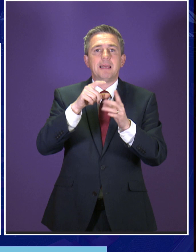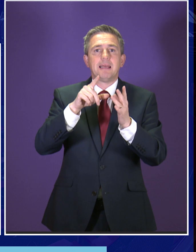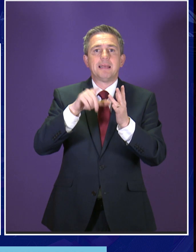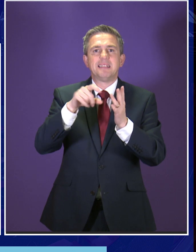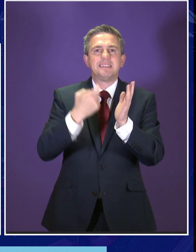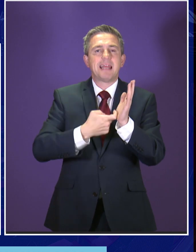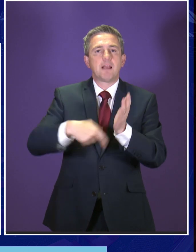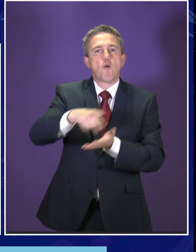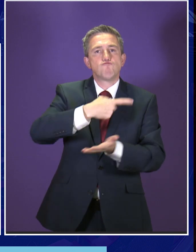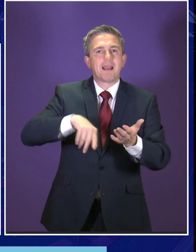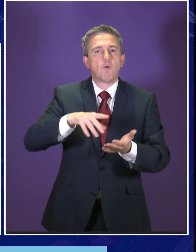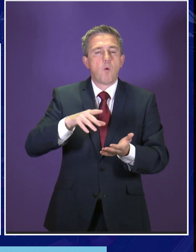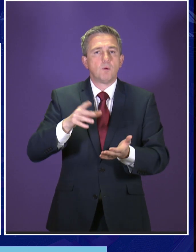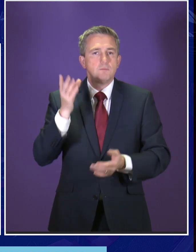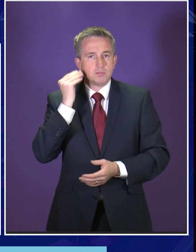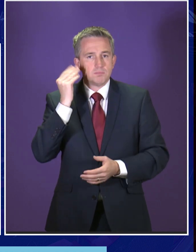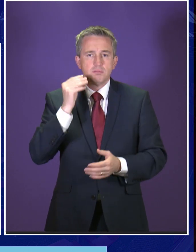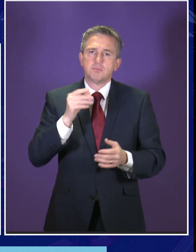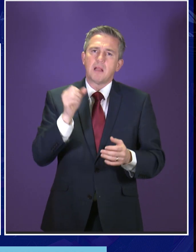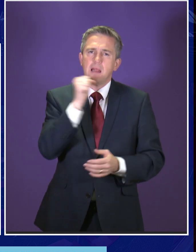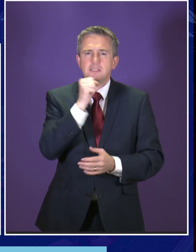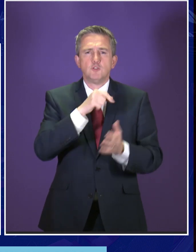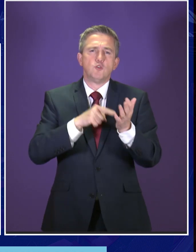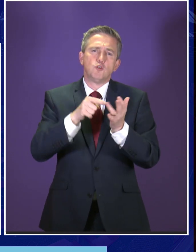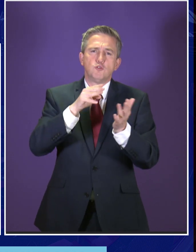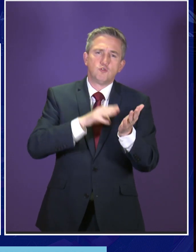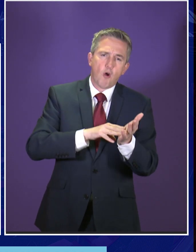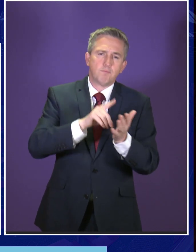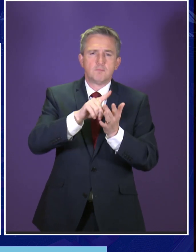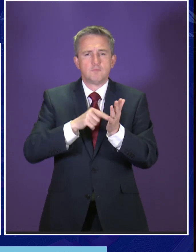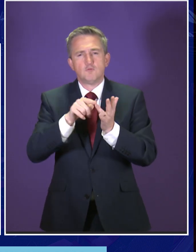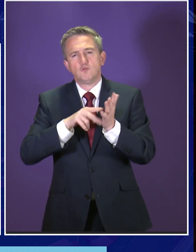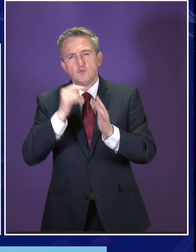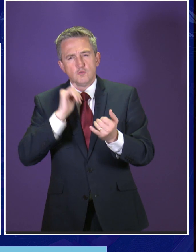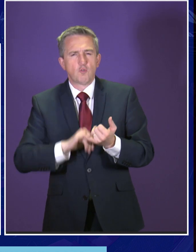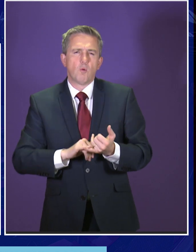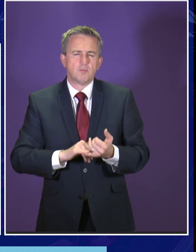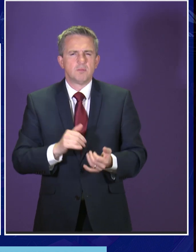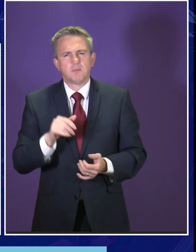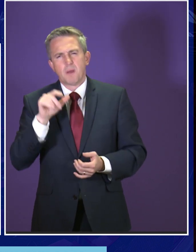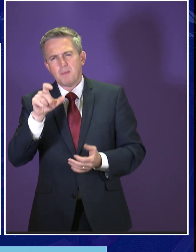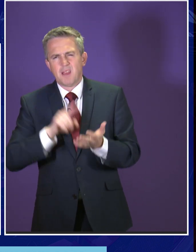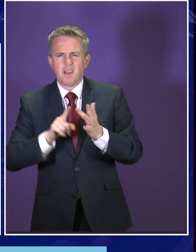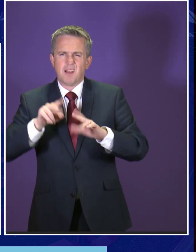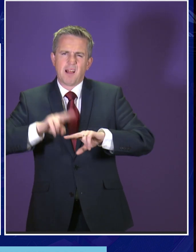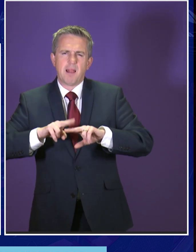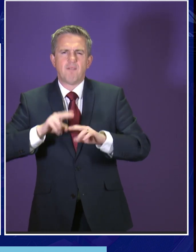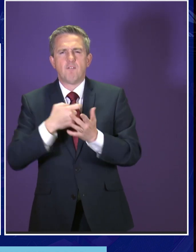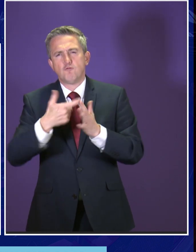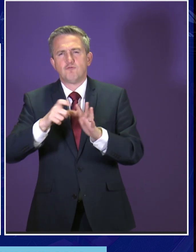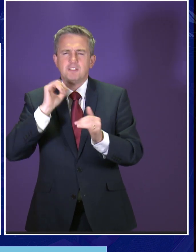that were scratched. And there were Tom Jones and Cliff Richard. I think it was Tom Jones mostly. I think she was a big fan of Tom